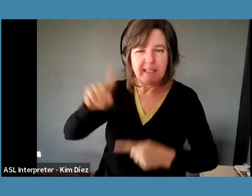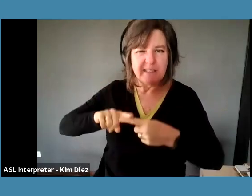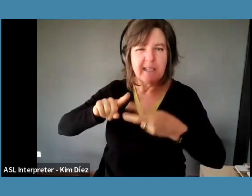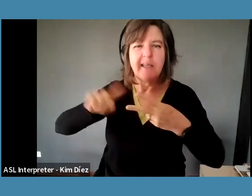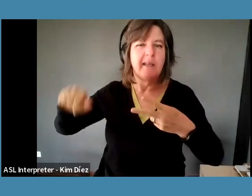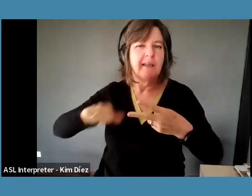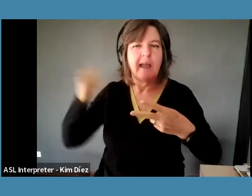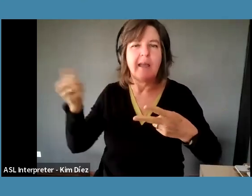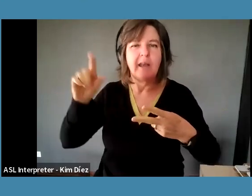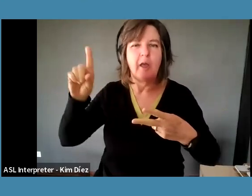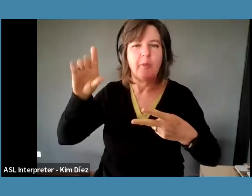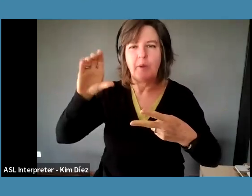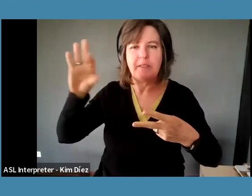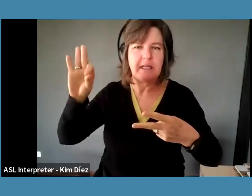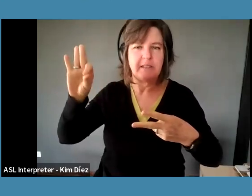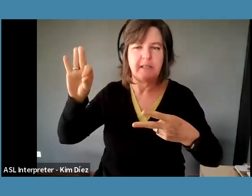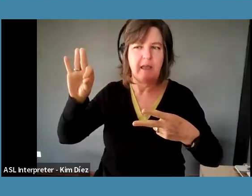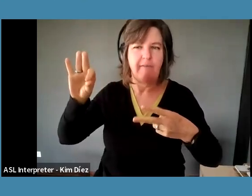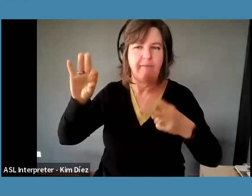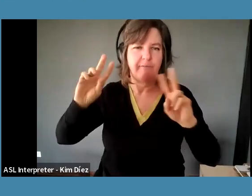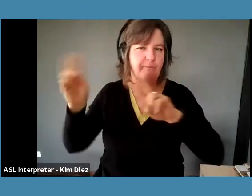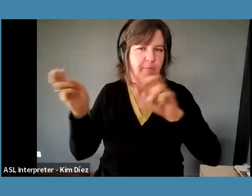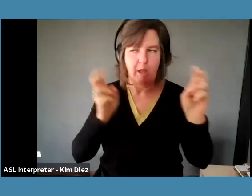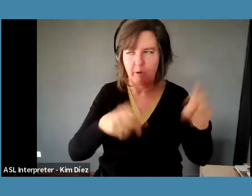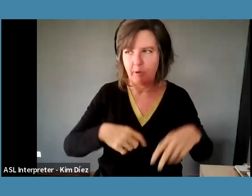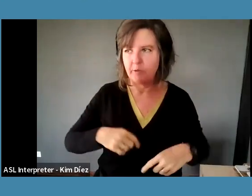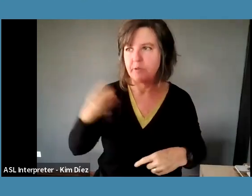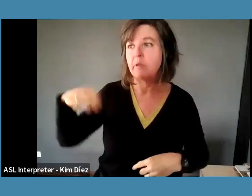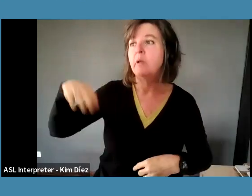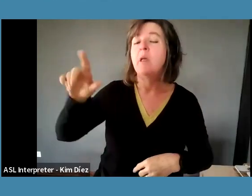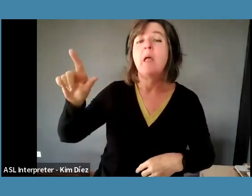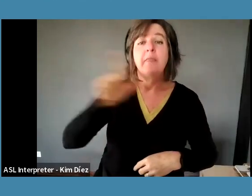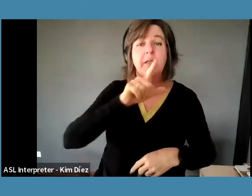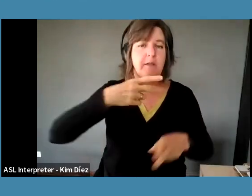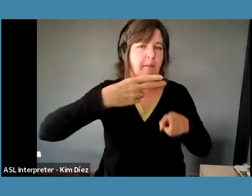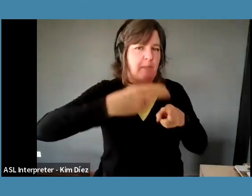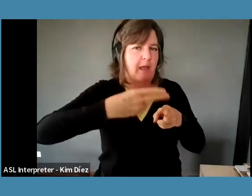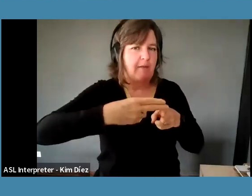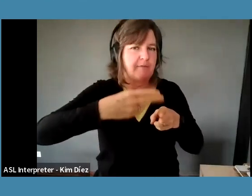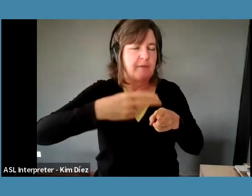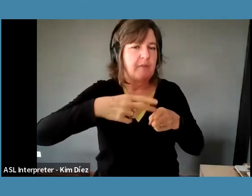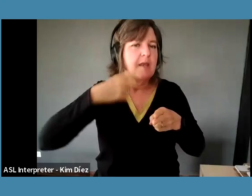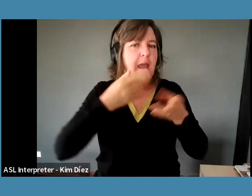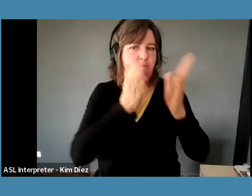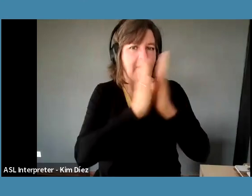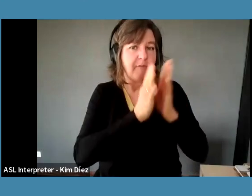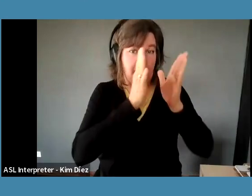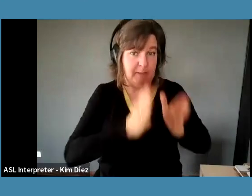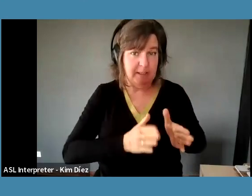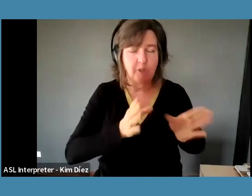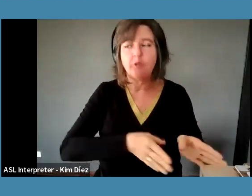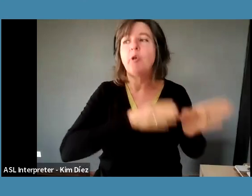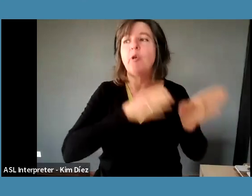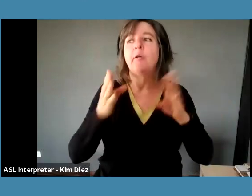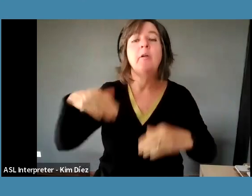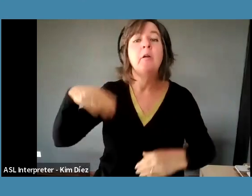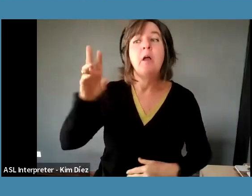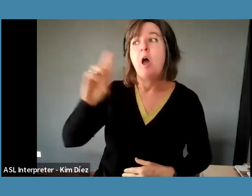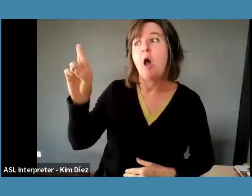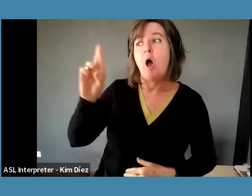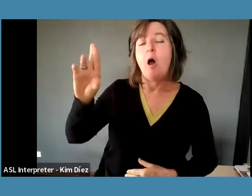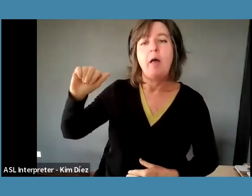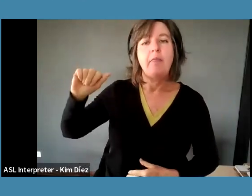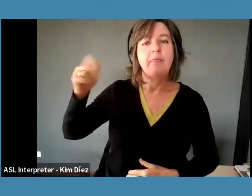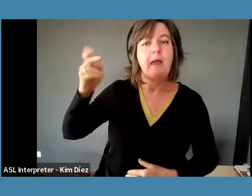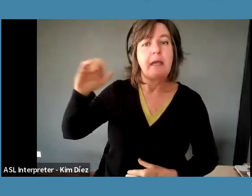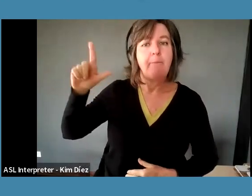matters. Again, there's a spot at the top left to put in the name of the petitioner. On the top right, there's an appeal number that you're going to